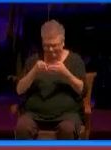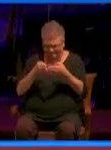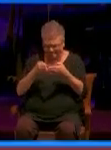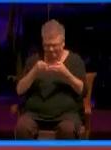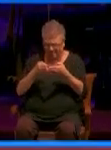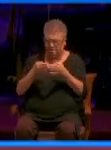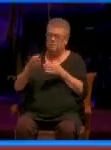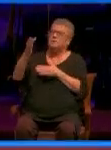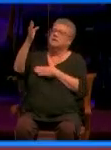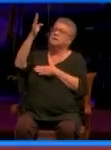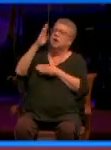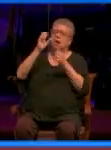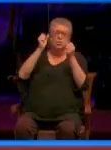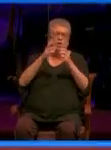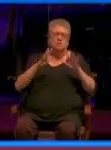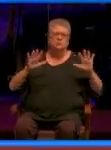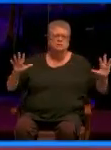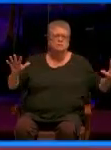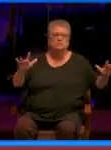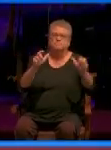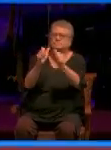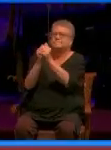God, gather us around your word.